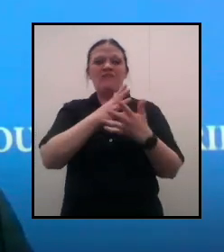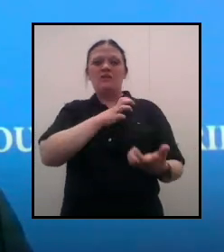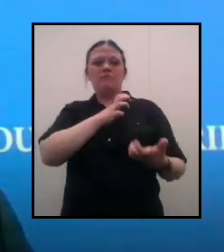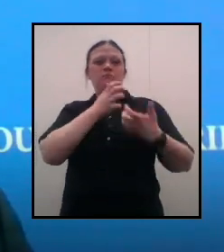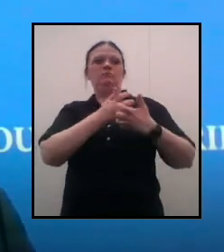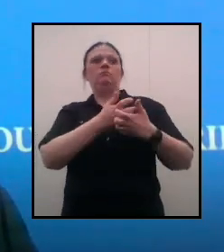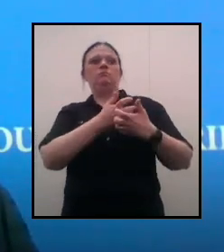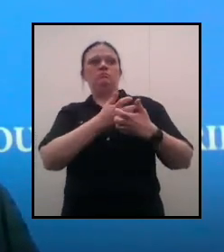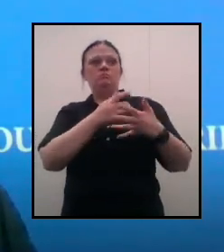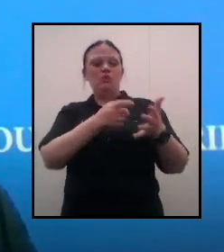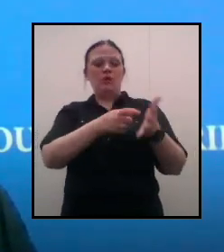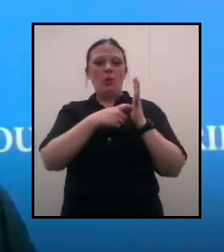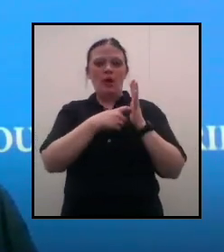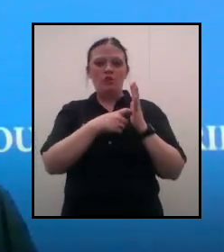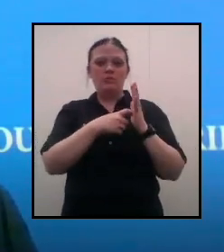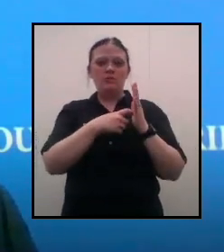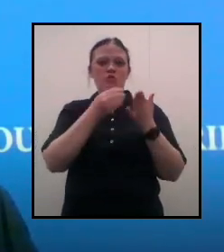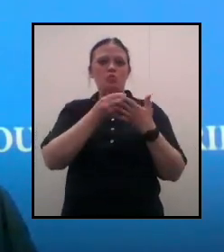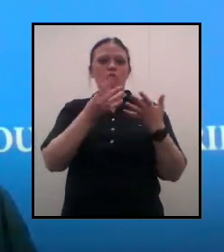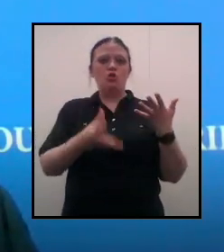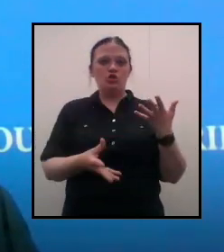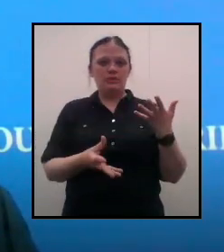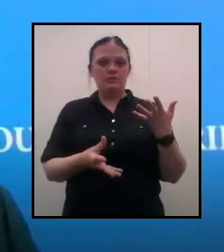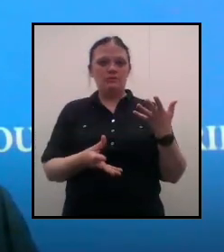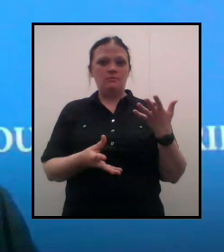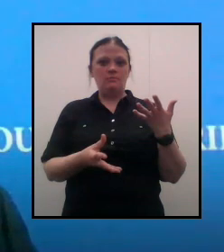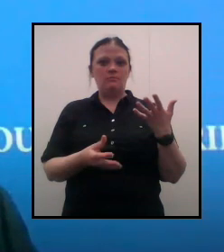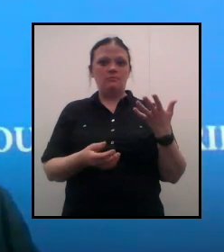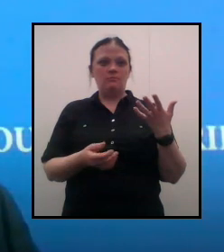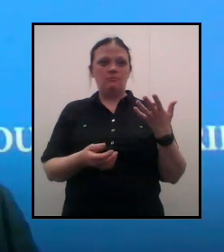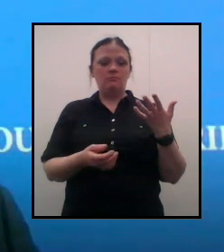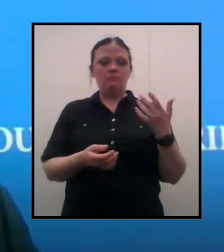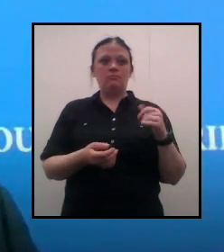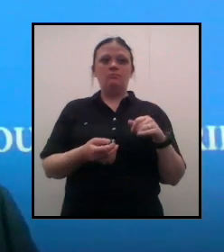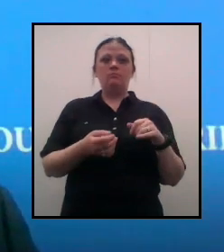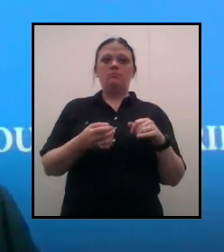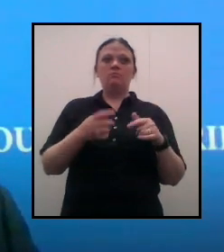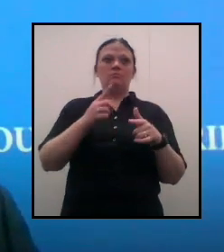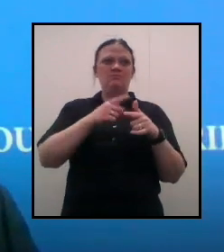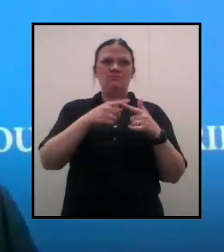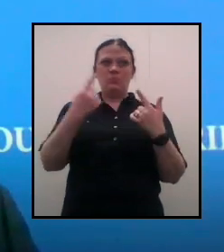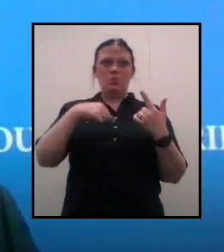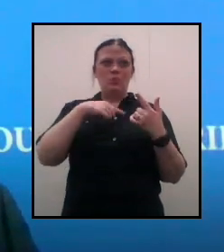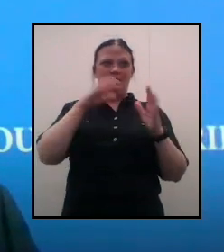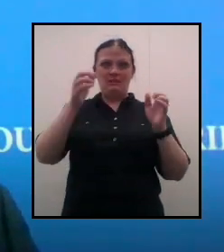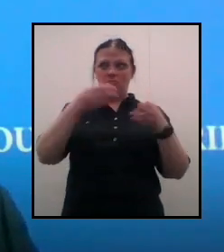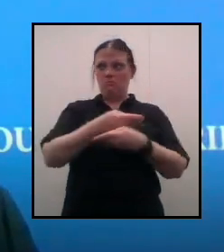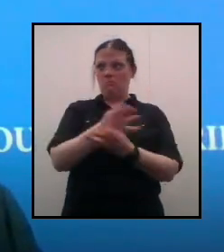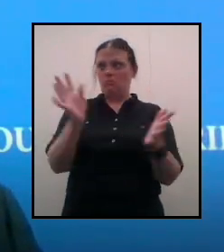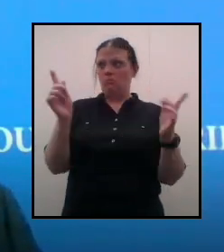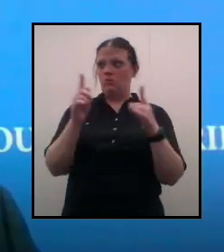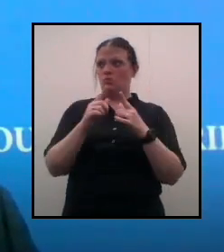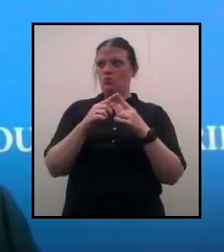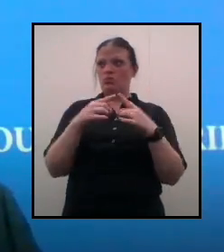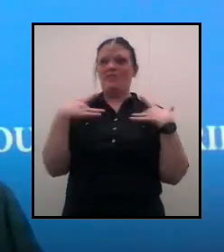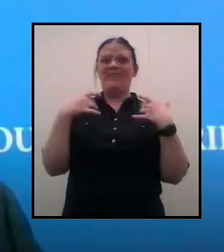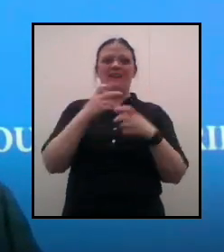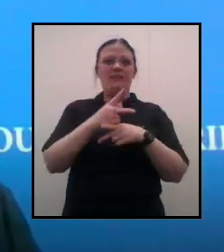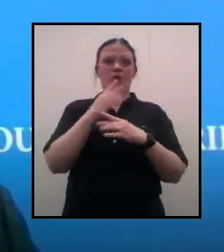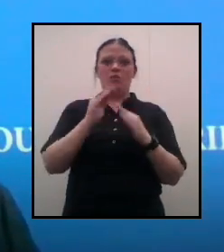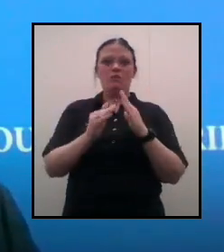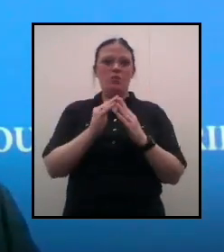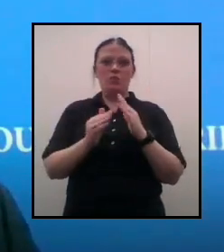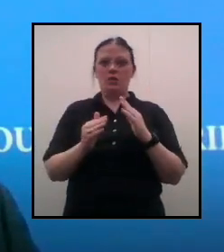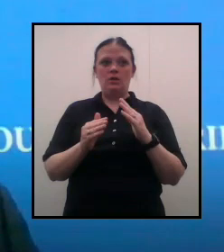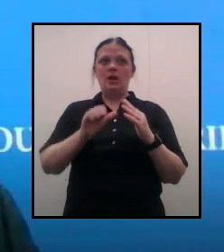the masks or to receive masks that then we can put out to the general healthcare community. And